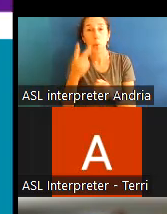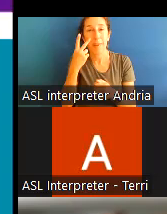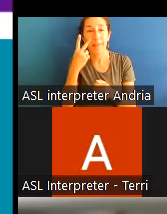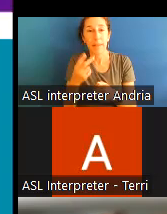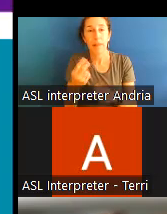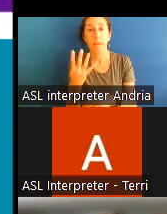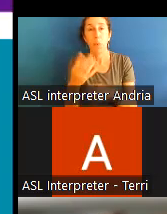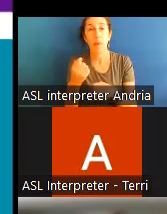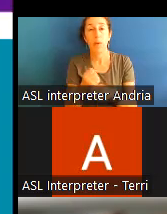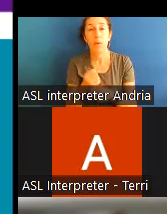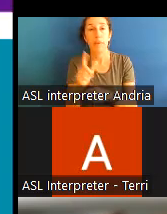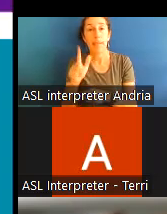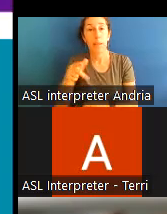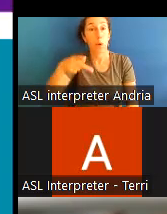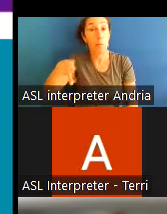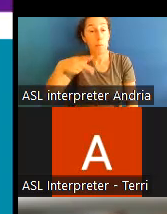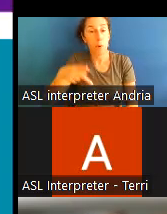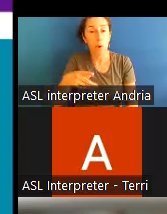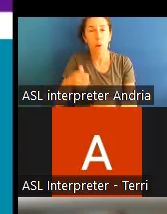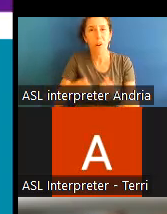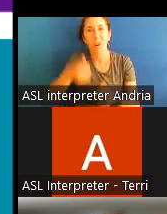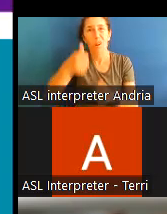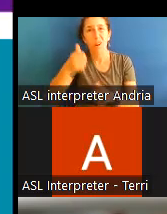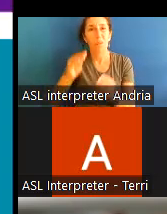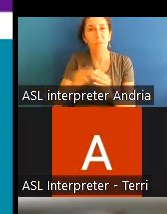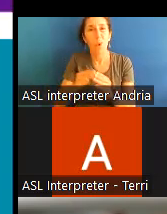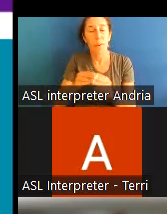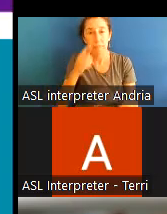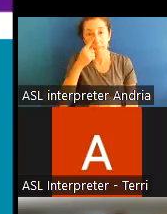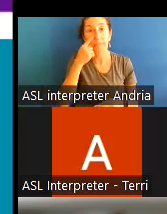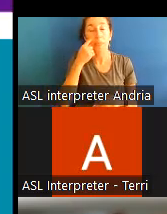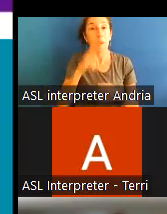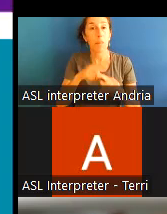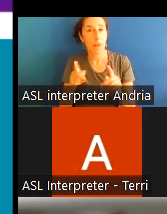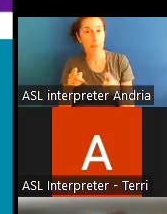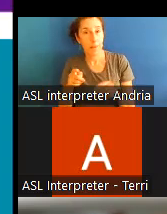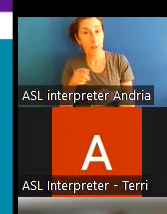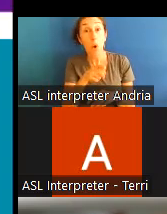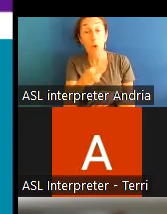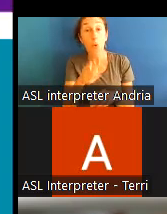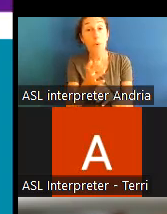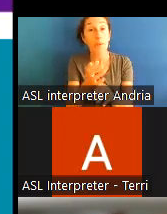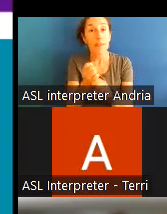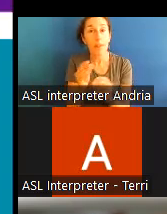you who work for domestic violence service providers, how much more money have you gotten since 2019